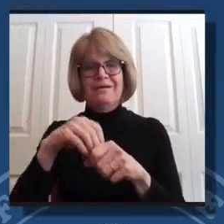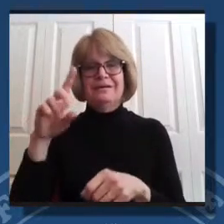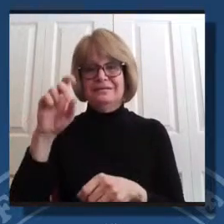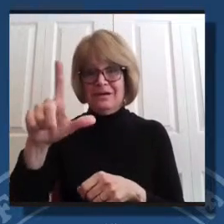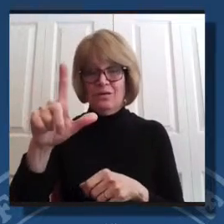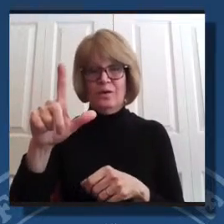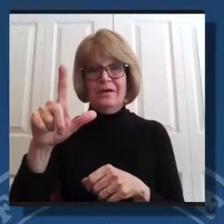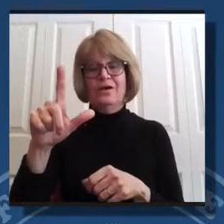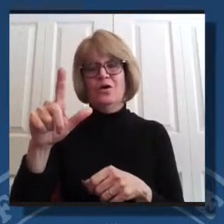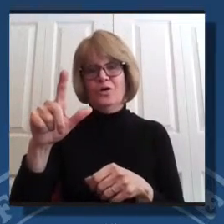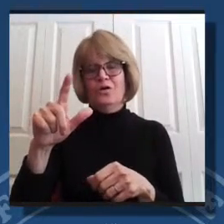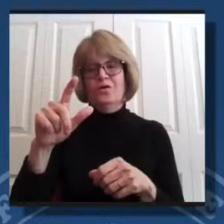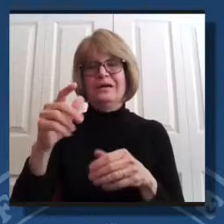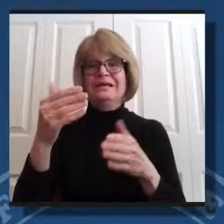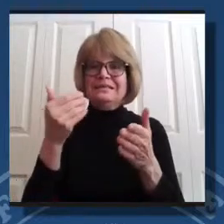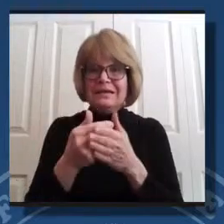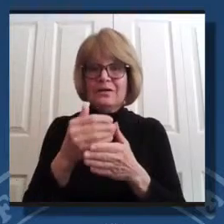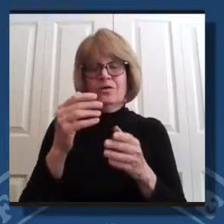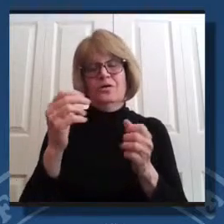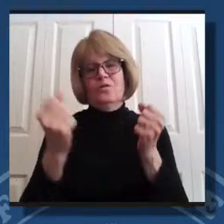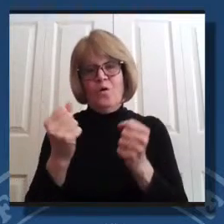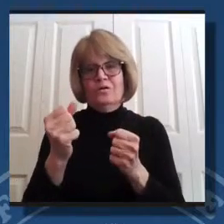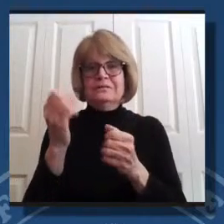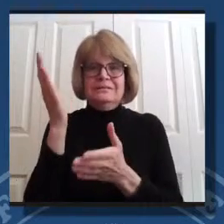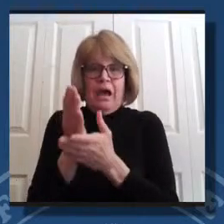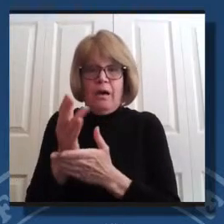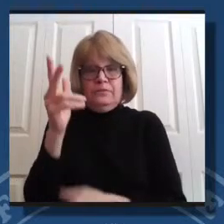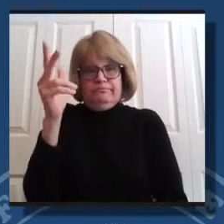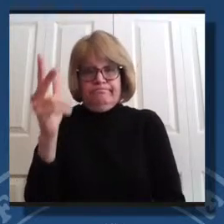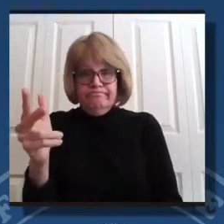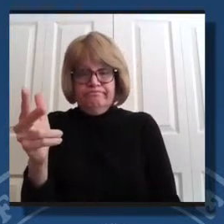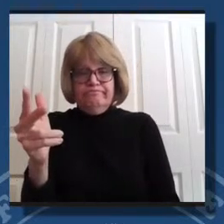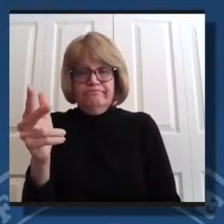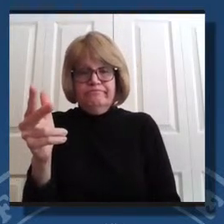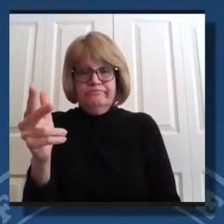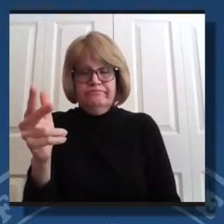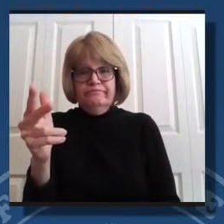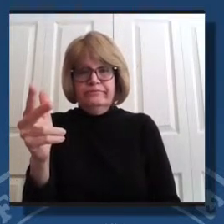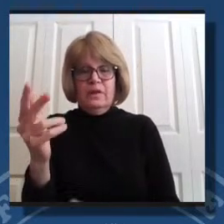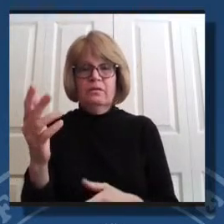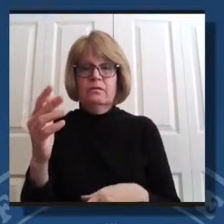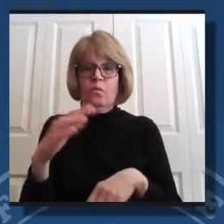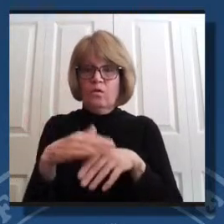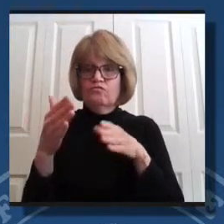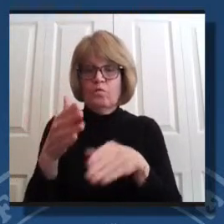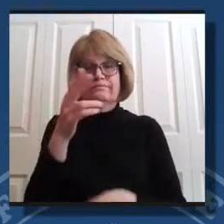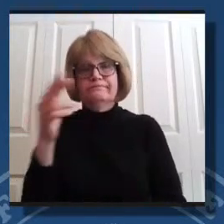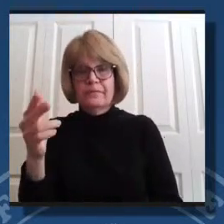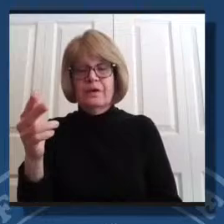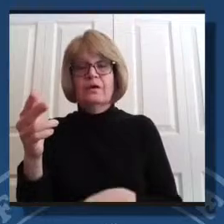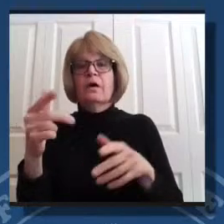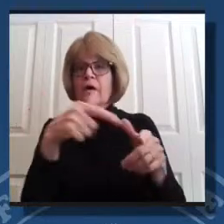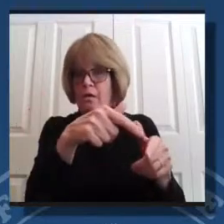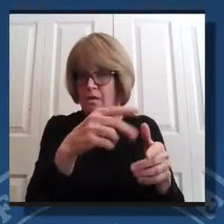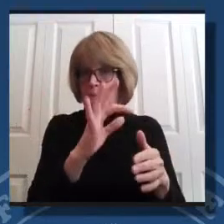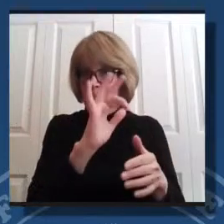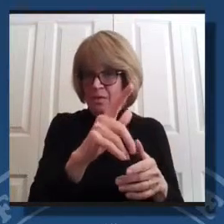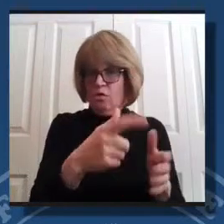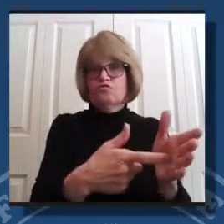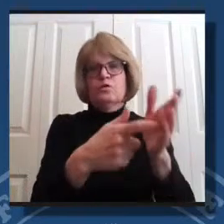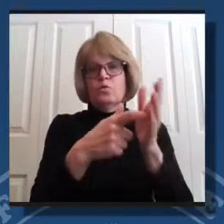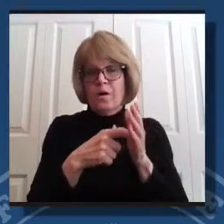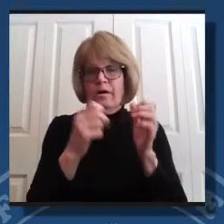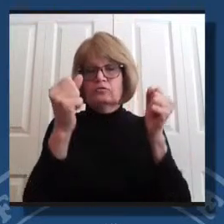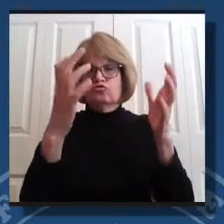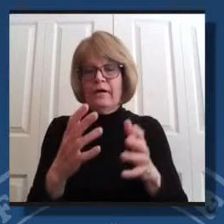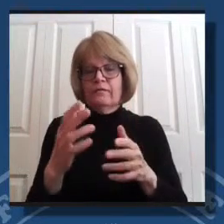near vehicles stopped on the side of the road. And what this piece of legislation is going to do is require drivers to change lanes or significantly